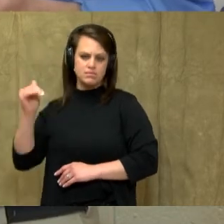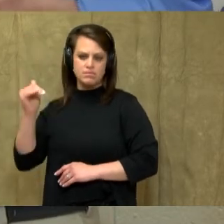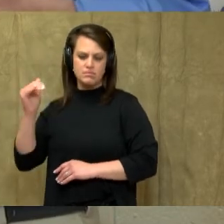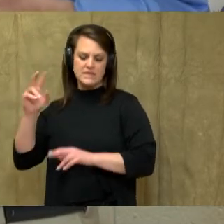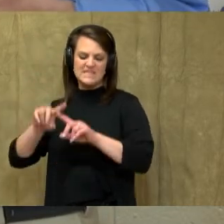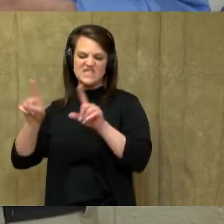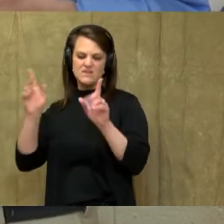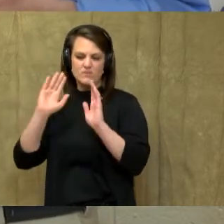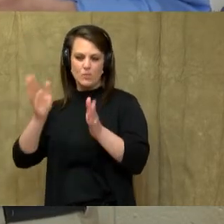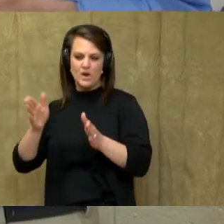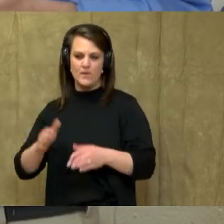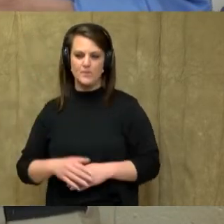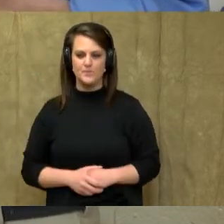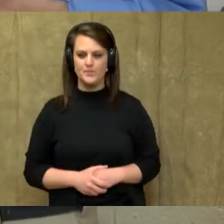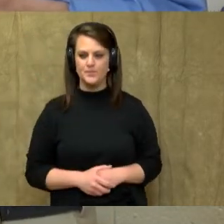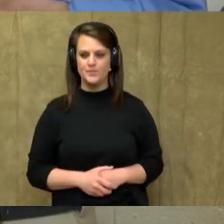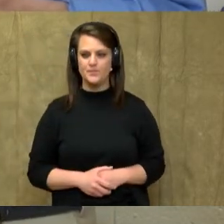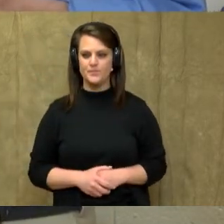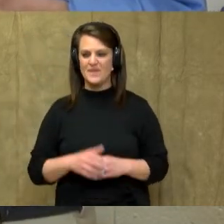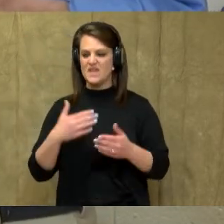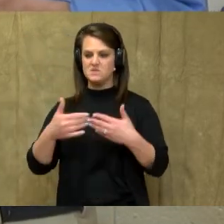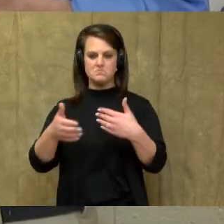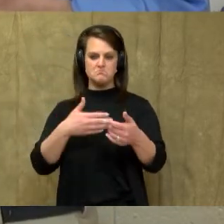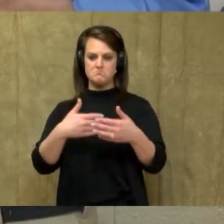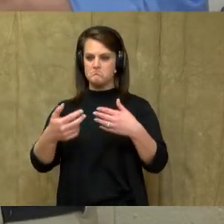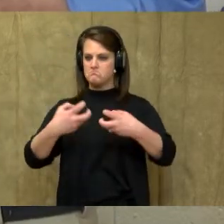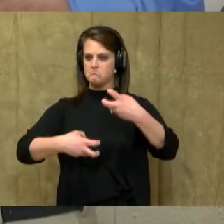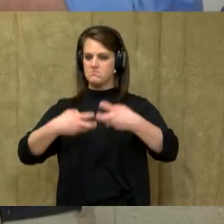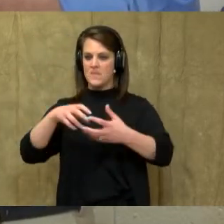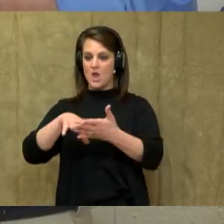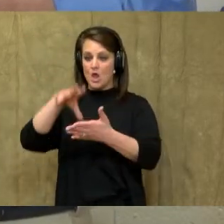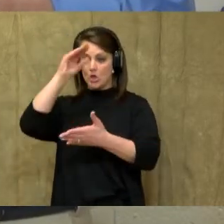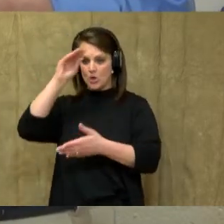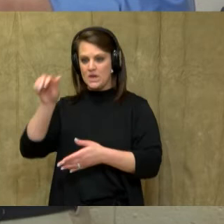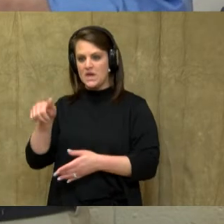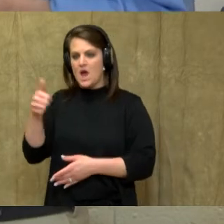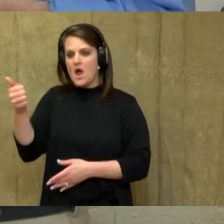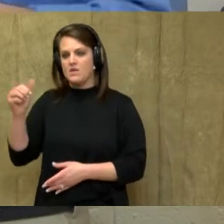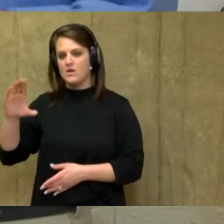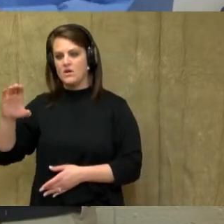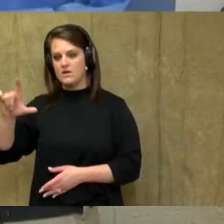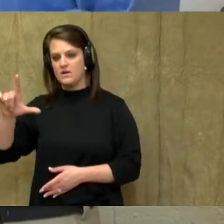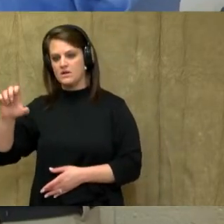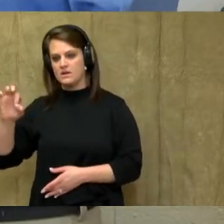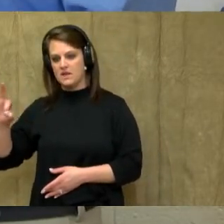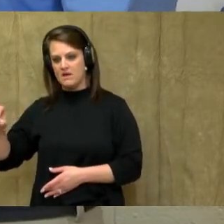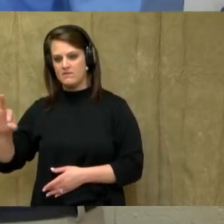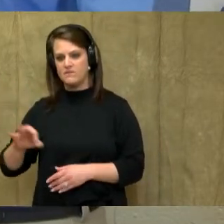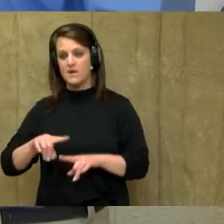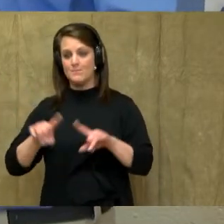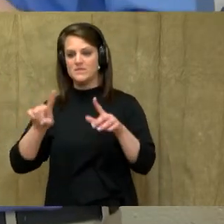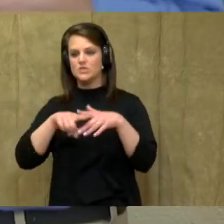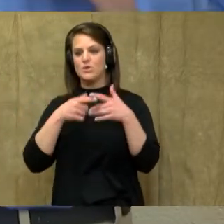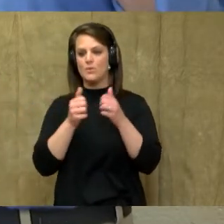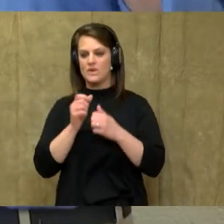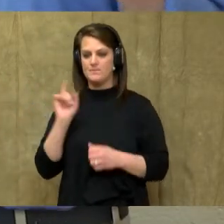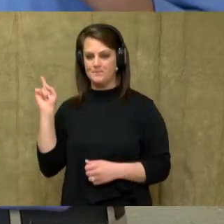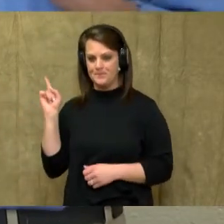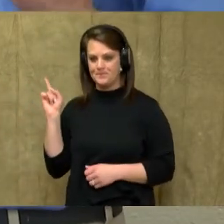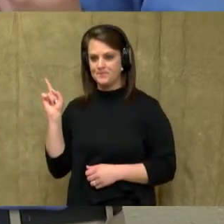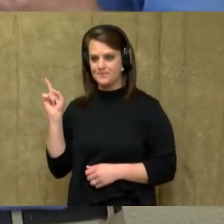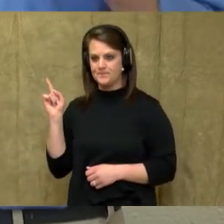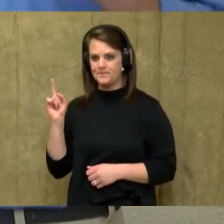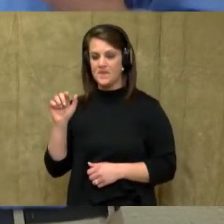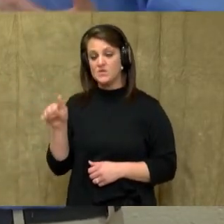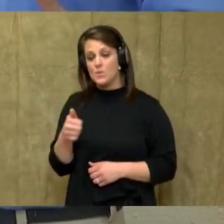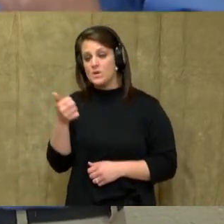worry. It's no problem learning to read other clefs as well. But let's begin right here on the treble clef. Another